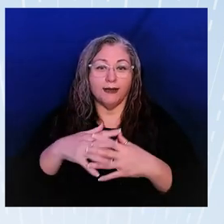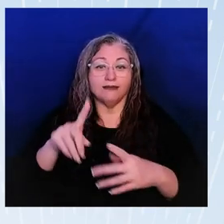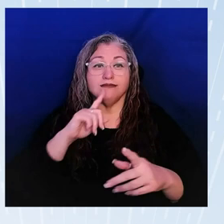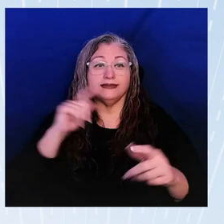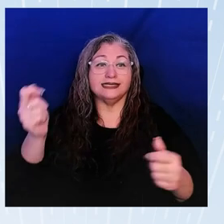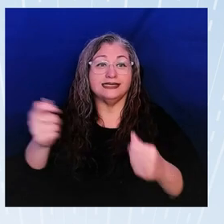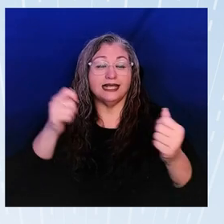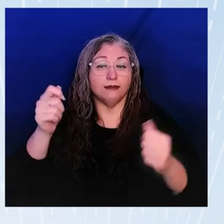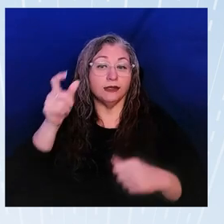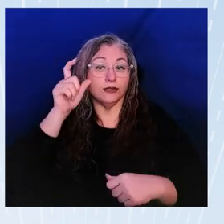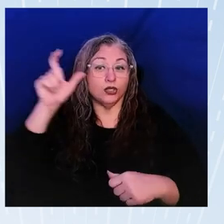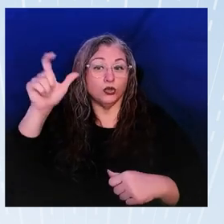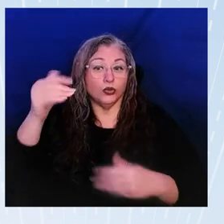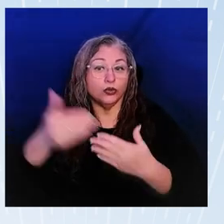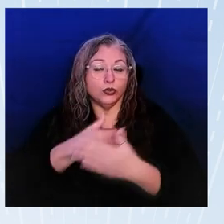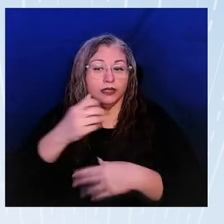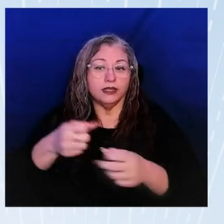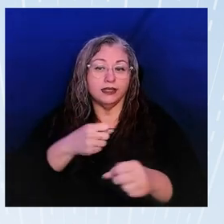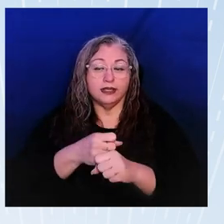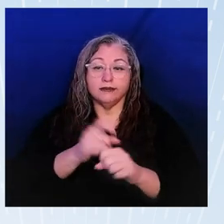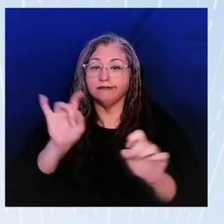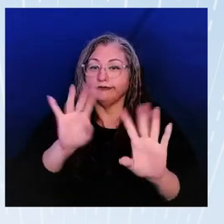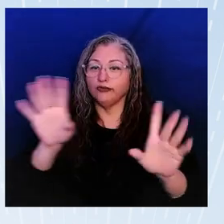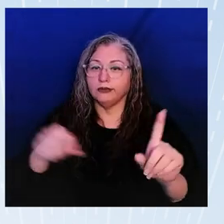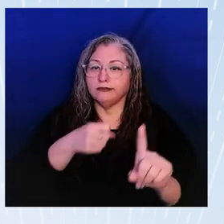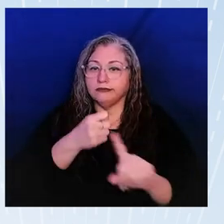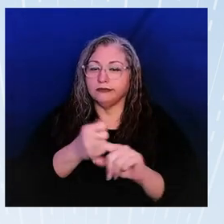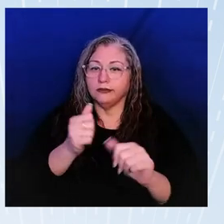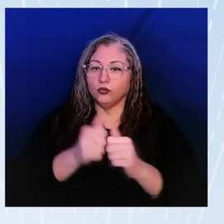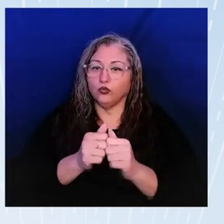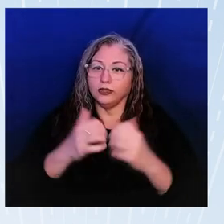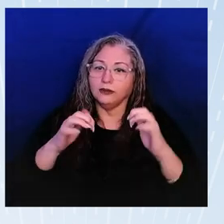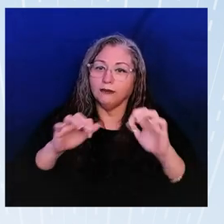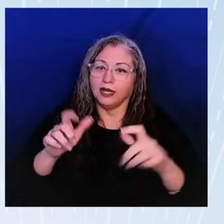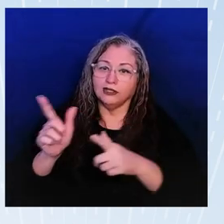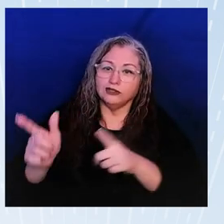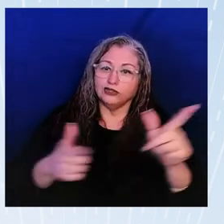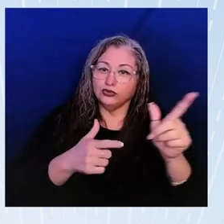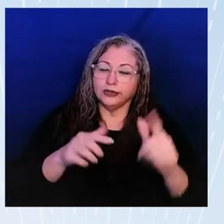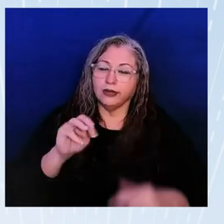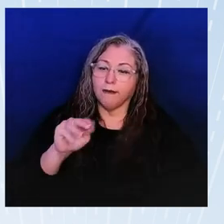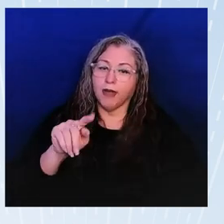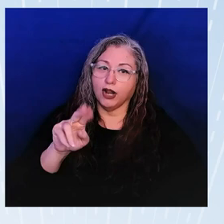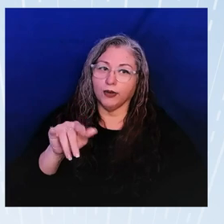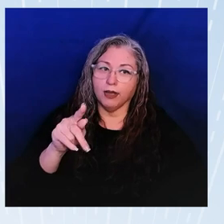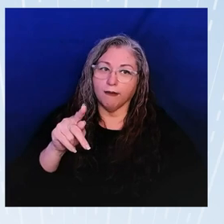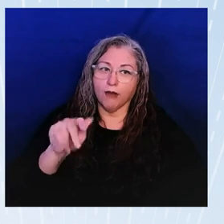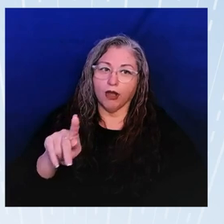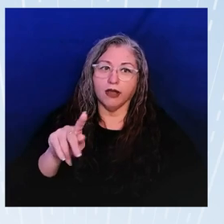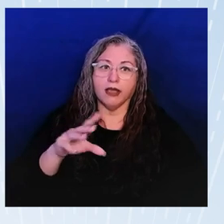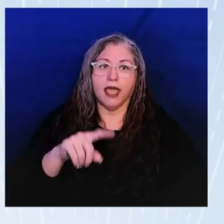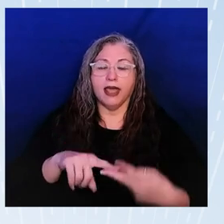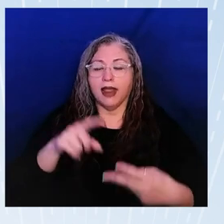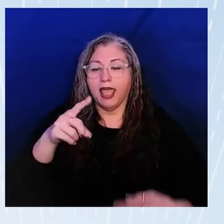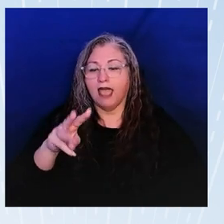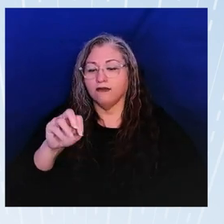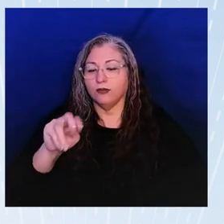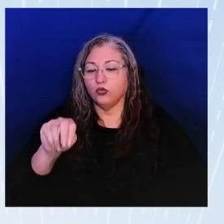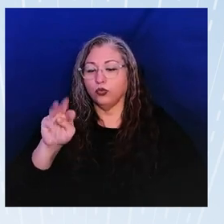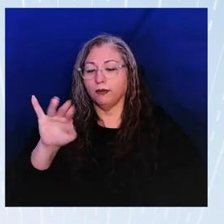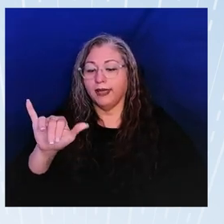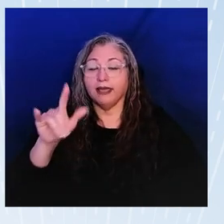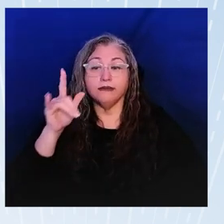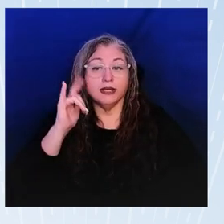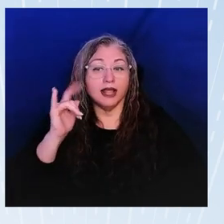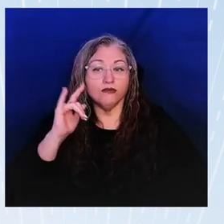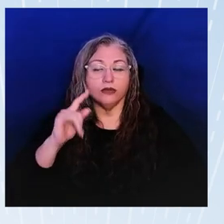Year, tragedy struck our community again with mass shootings in Monterey Park and Half Moon Bay, California. The administration